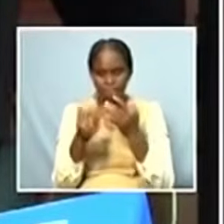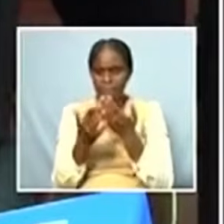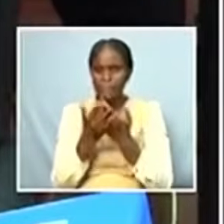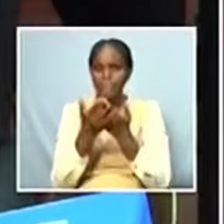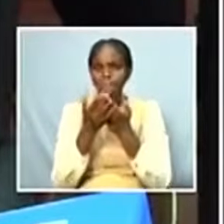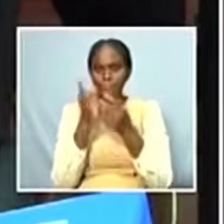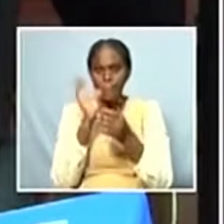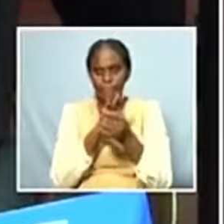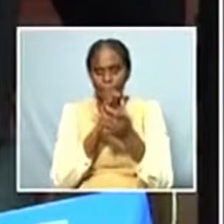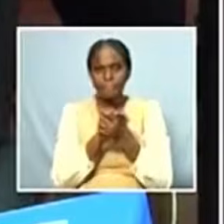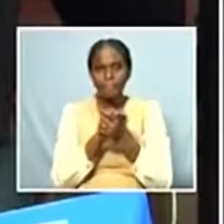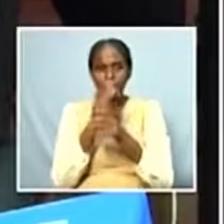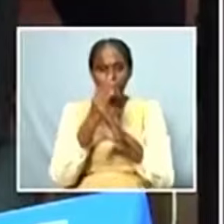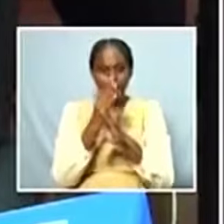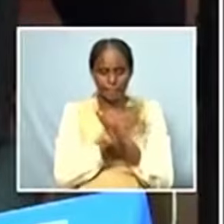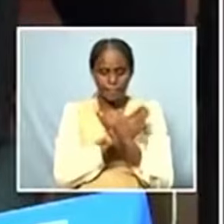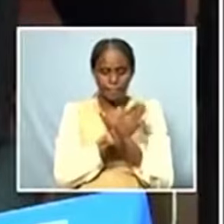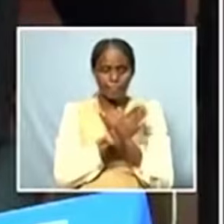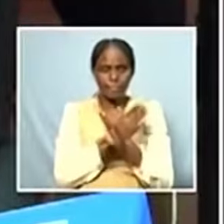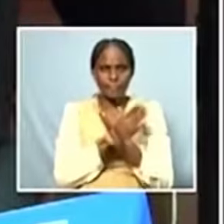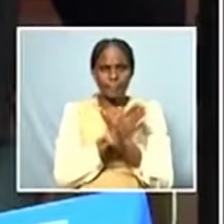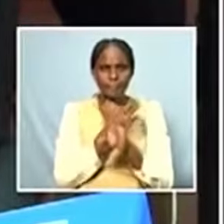submitted before